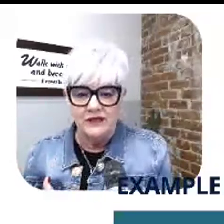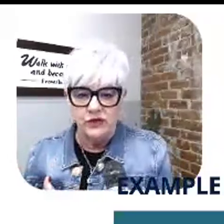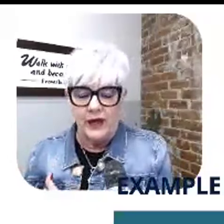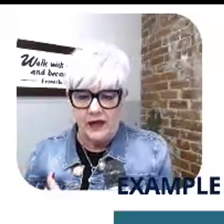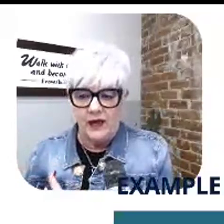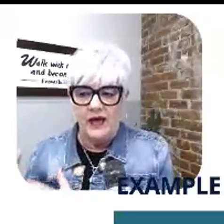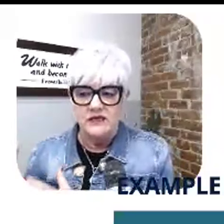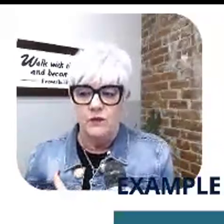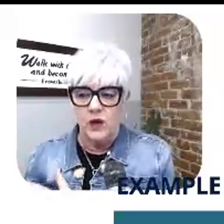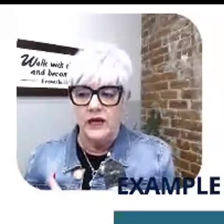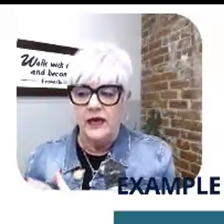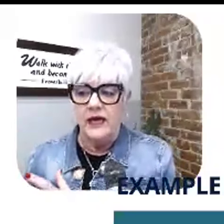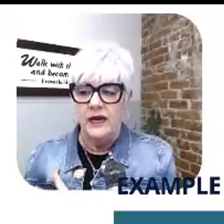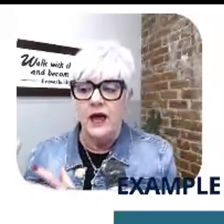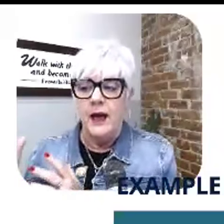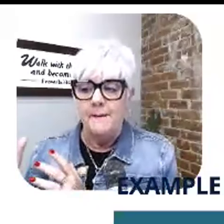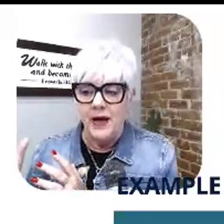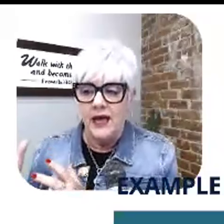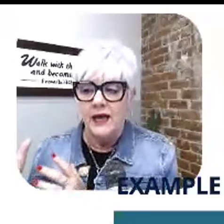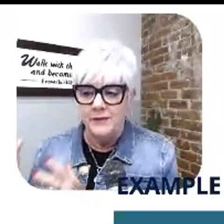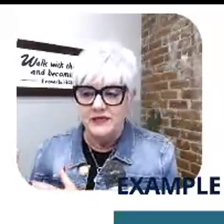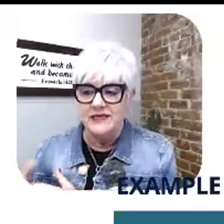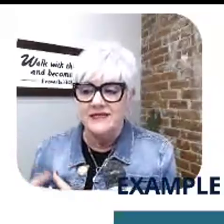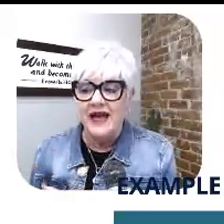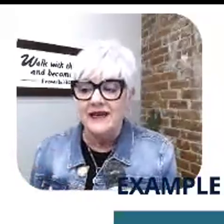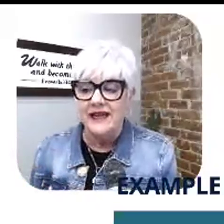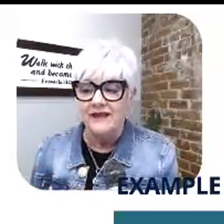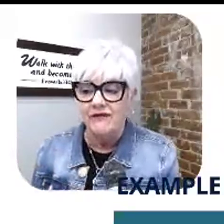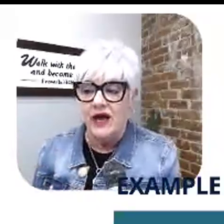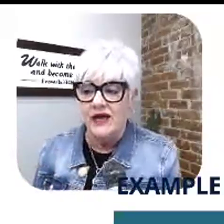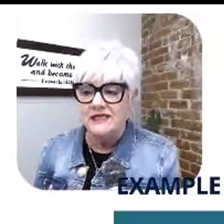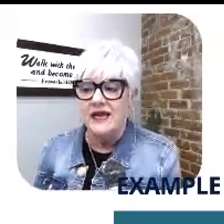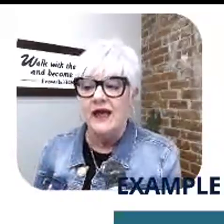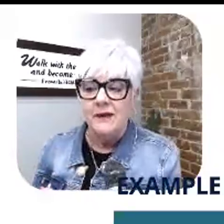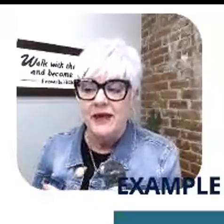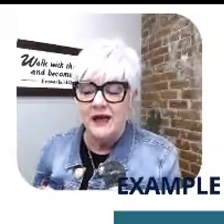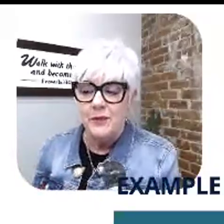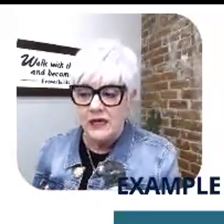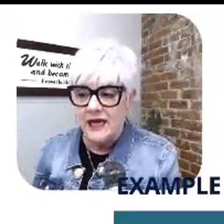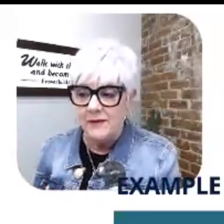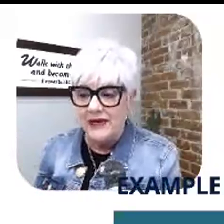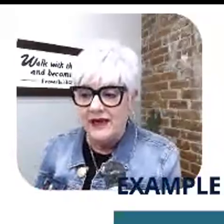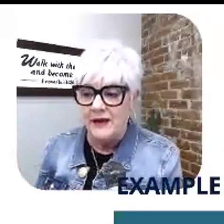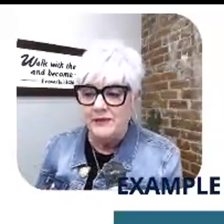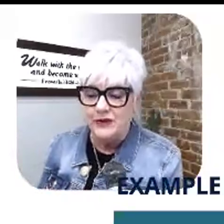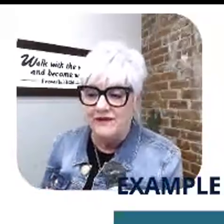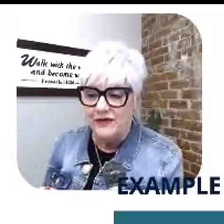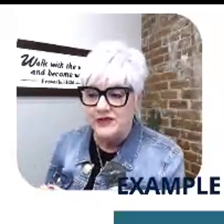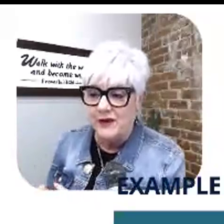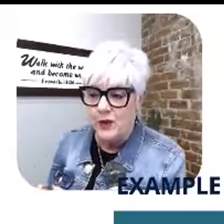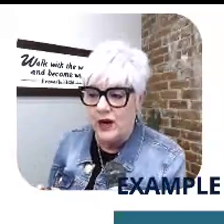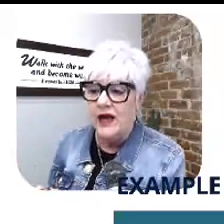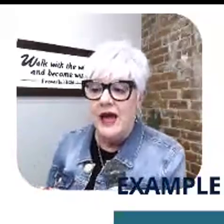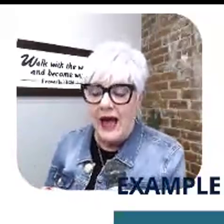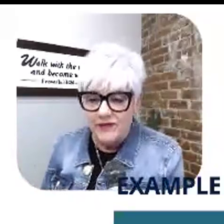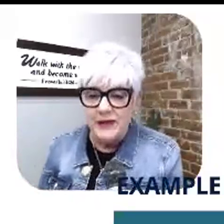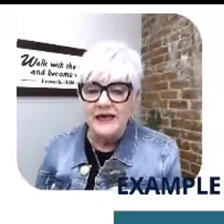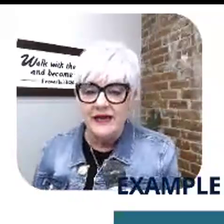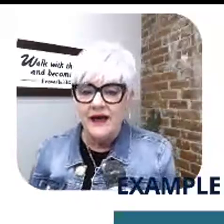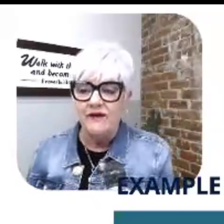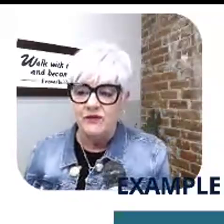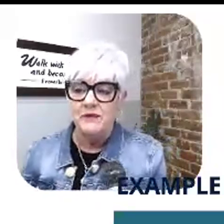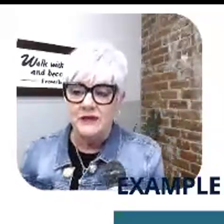be doing as I'm working in my business? Natalie, I love the honesty, making part-time income, but doing full-time work at